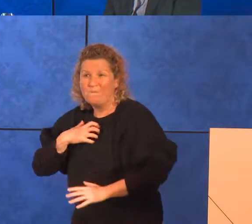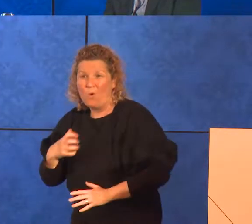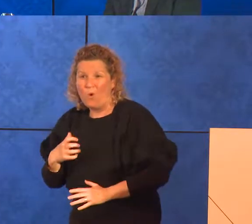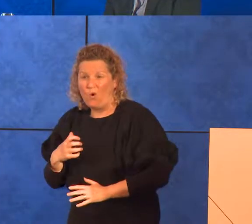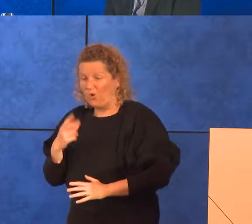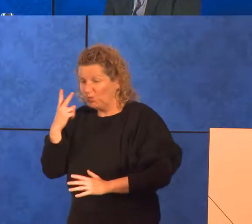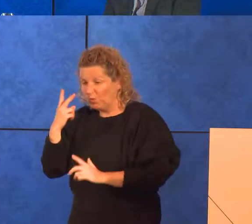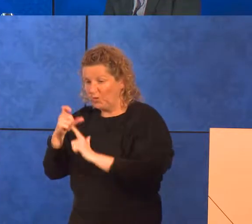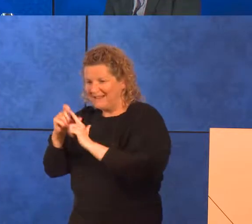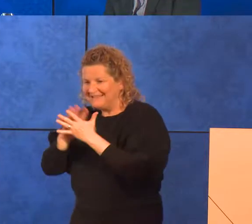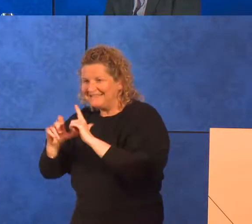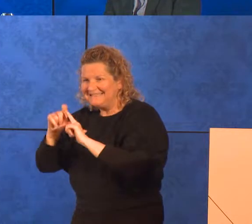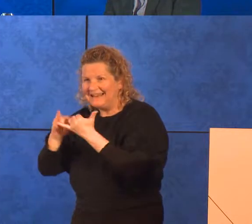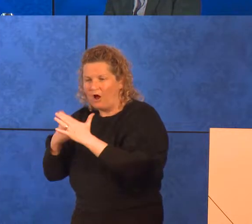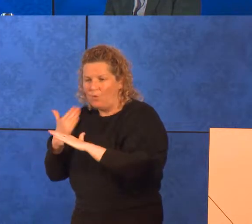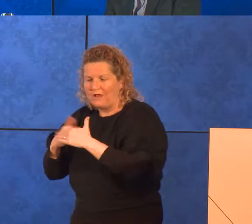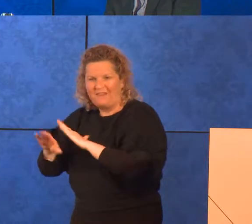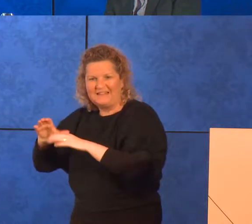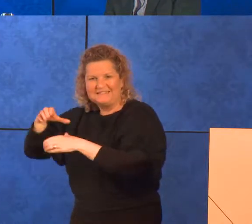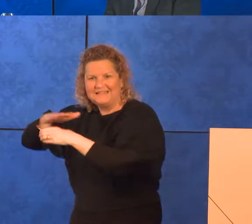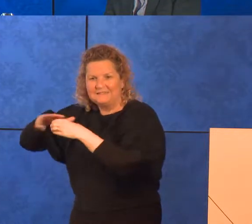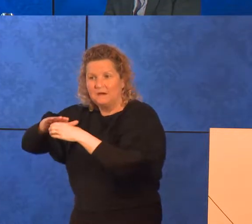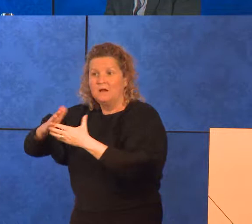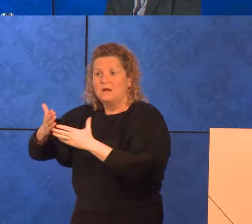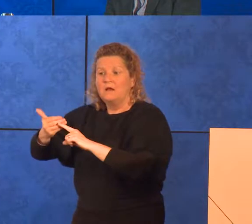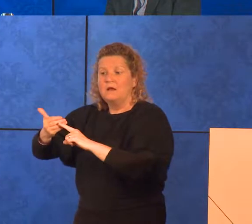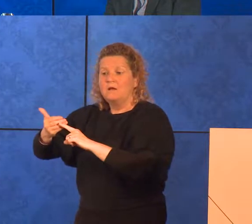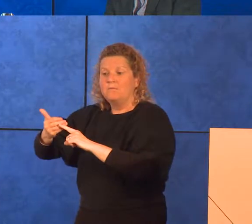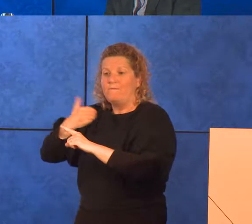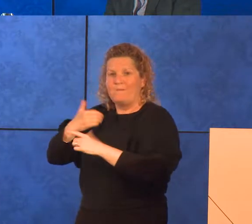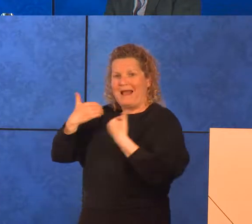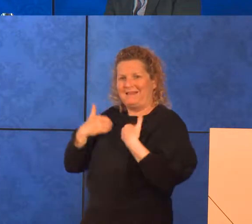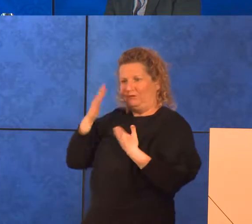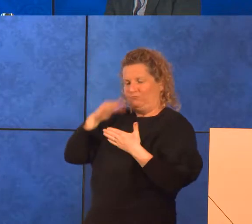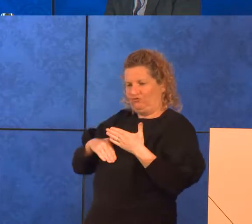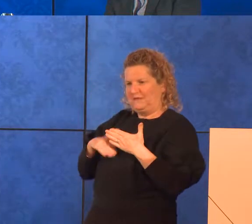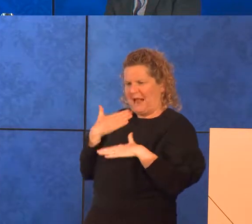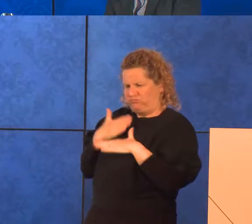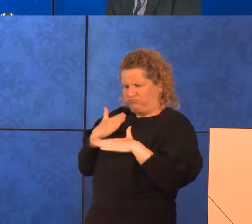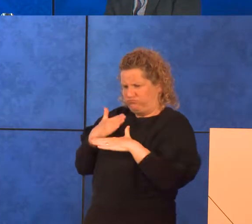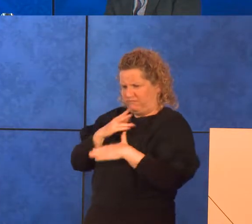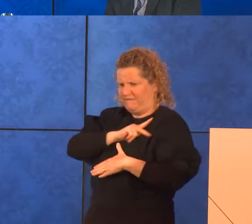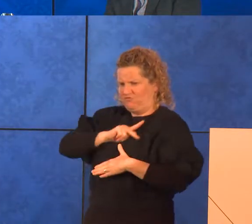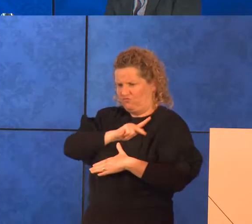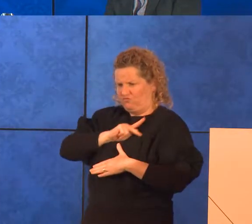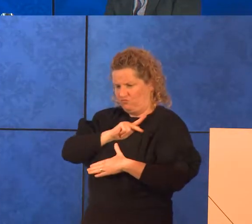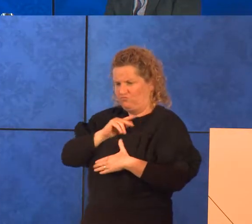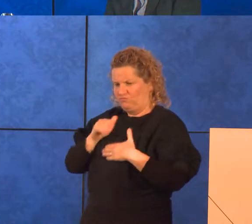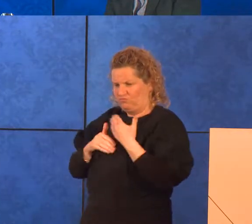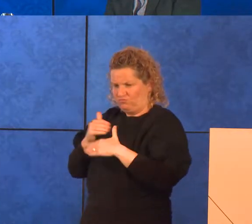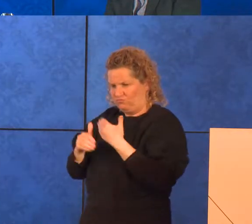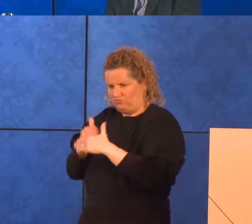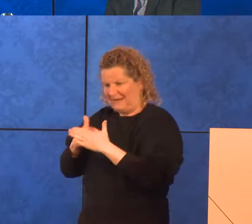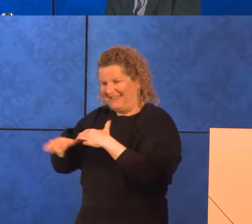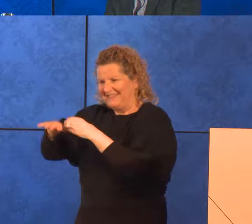in the sector, and so prior to my lived experience, I'd been working as a professional in